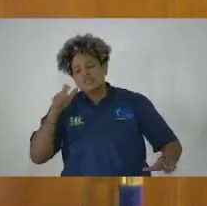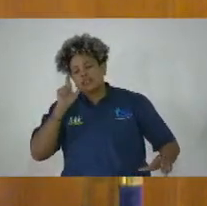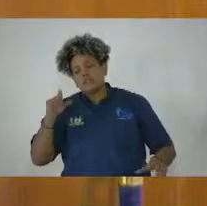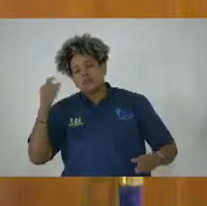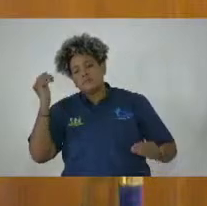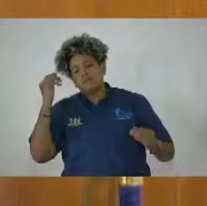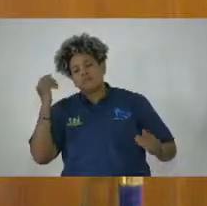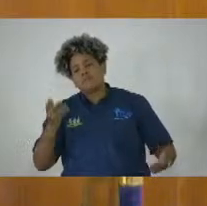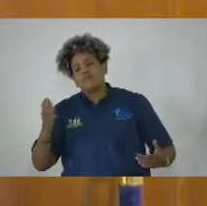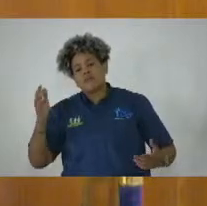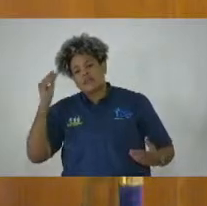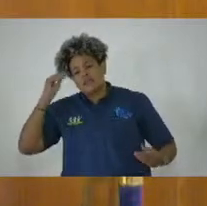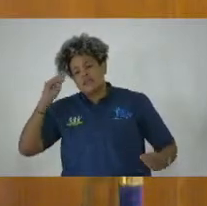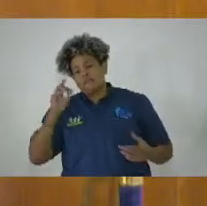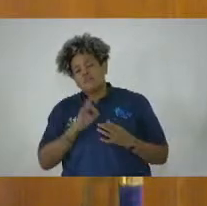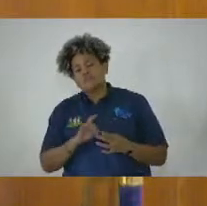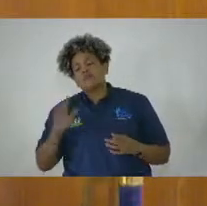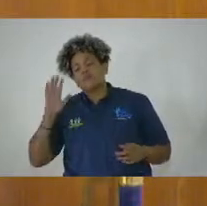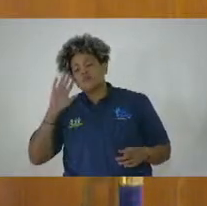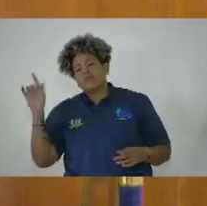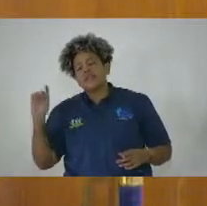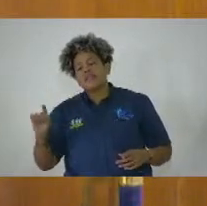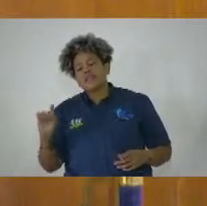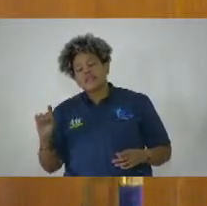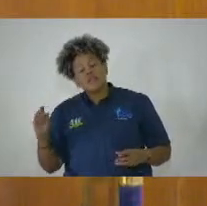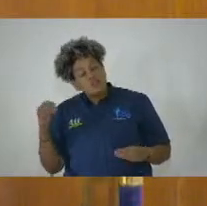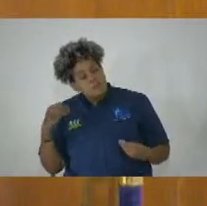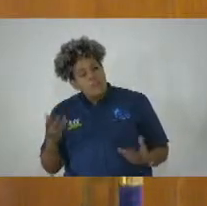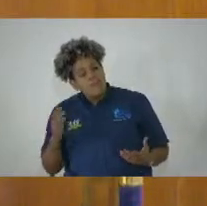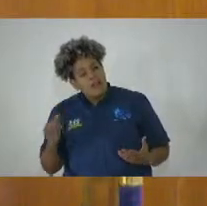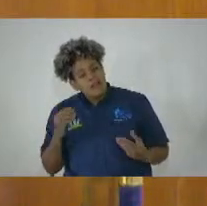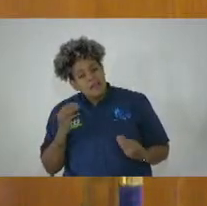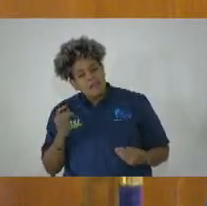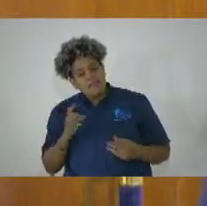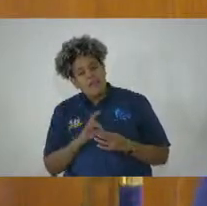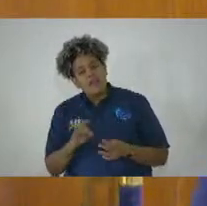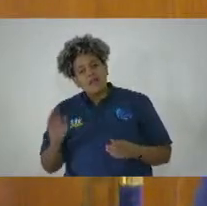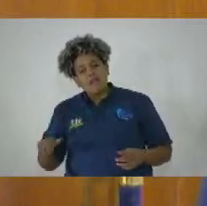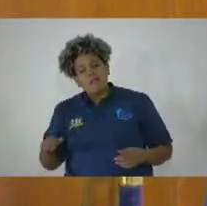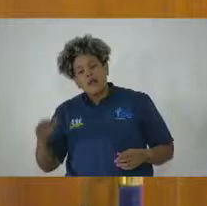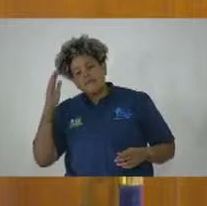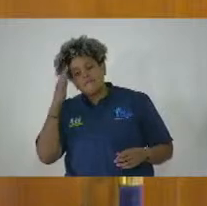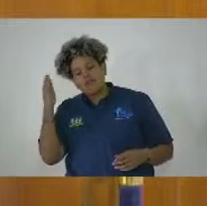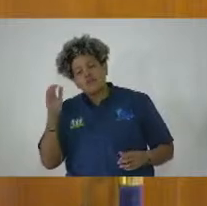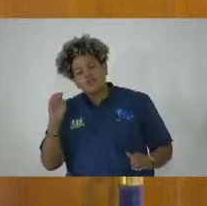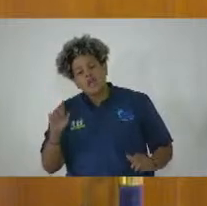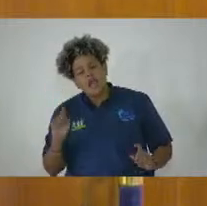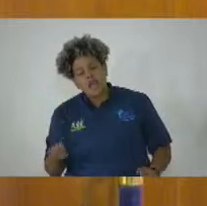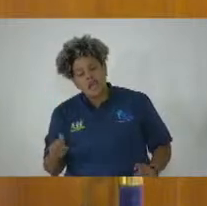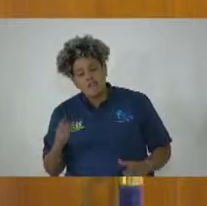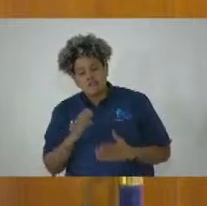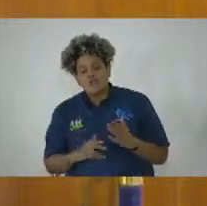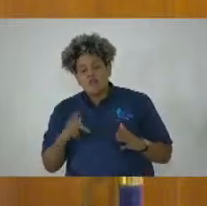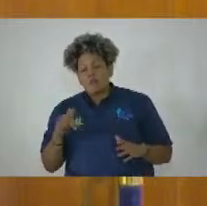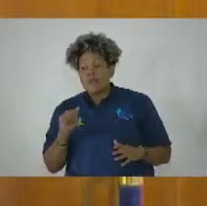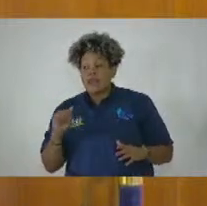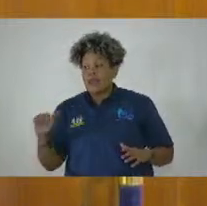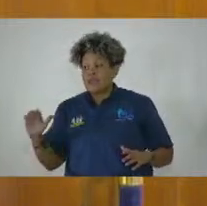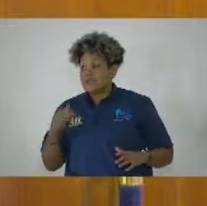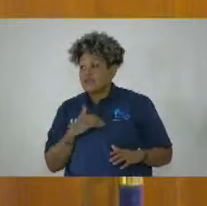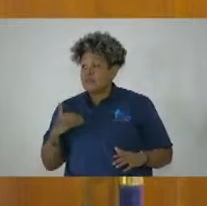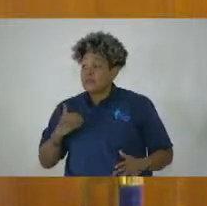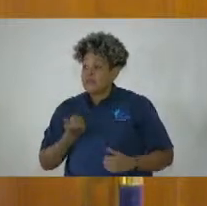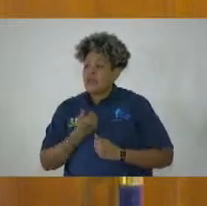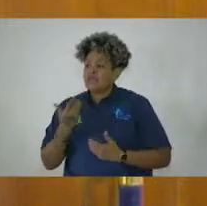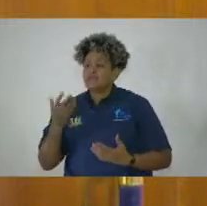information to the Parliament. Will need to provide that information to the Parliament in the near future. Some PAC members also